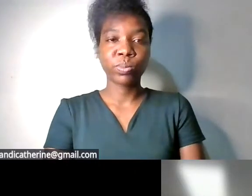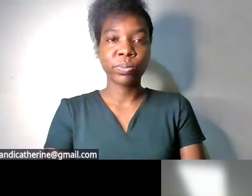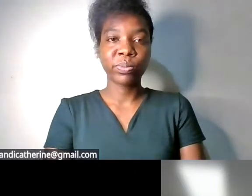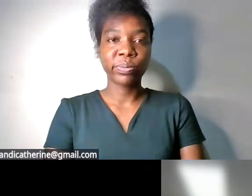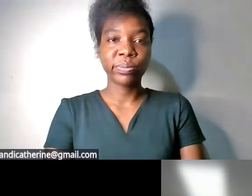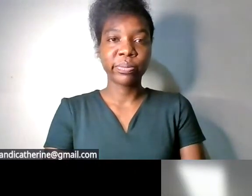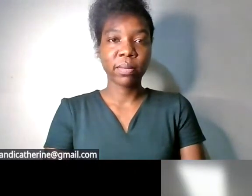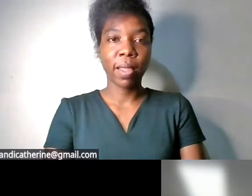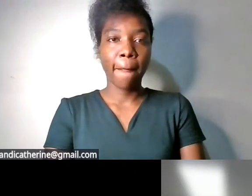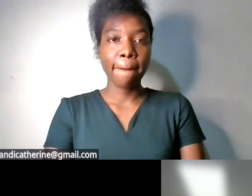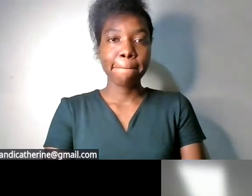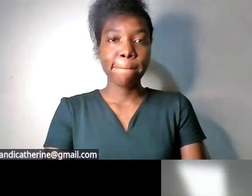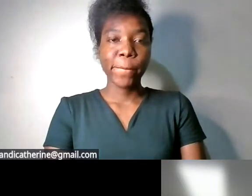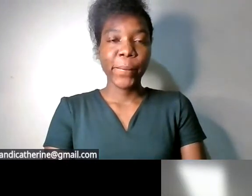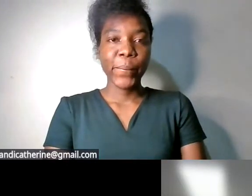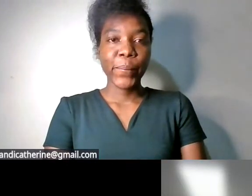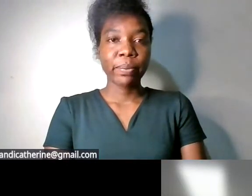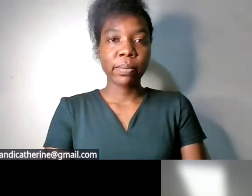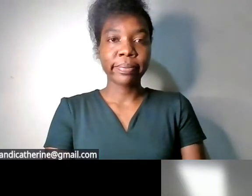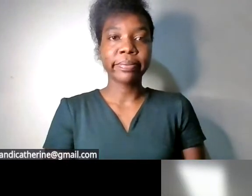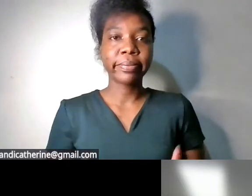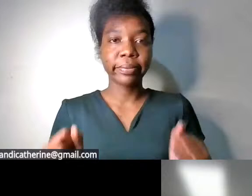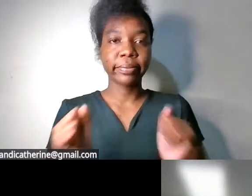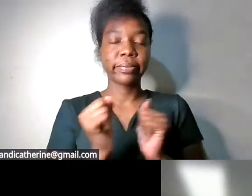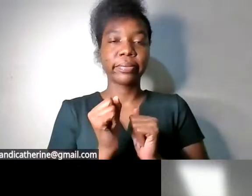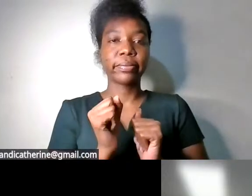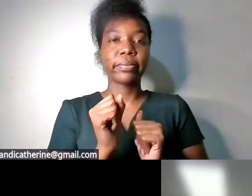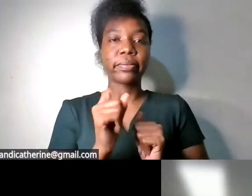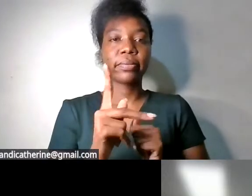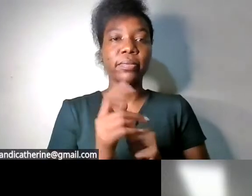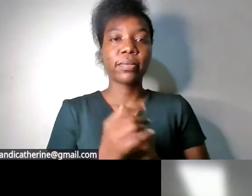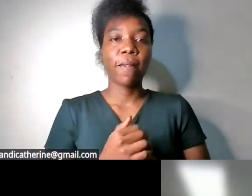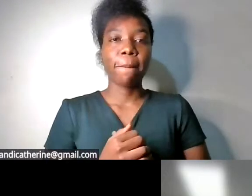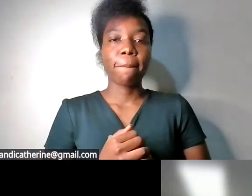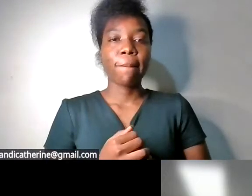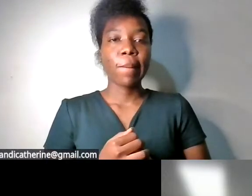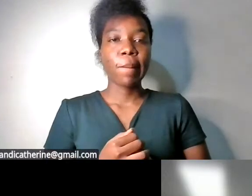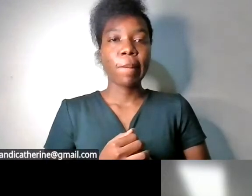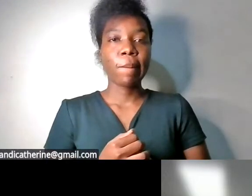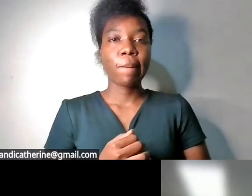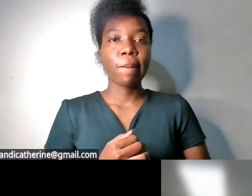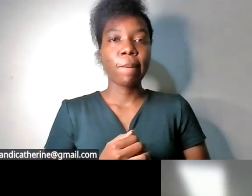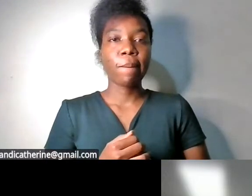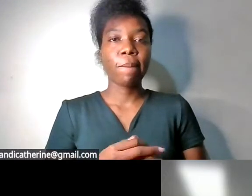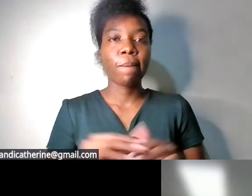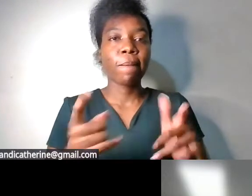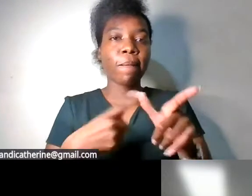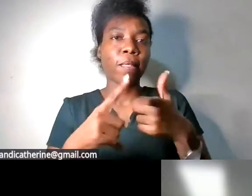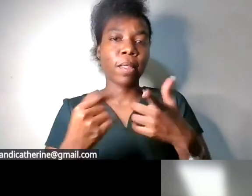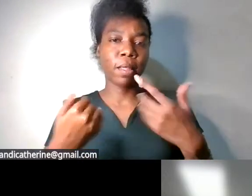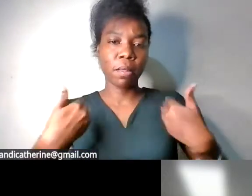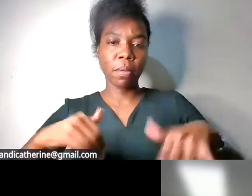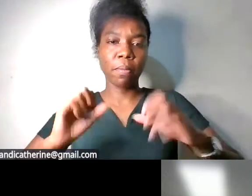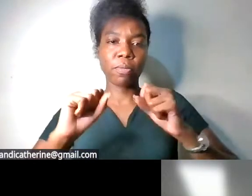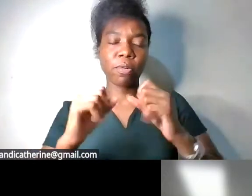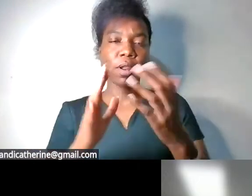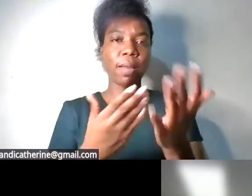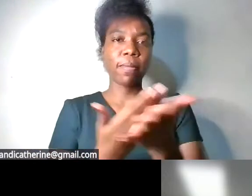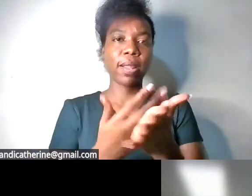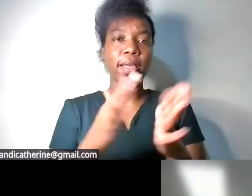All right. And then what is, how can I apply from